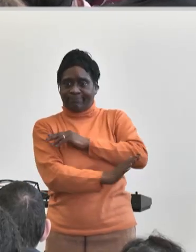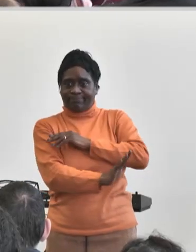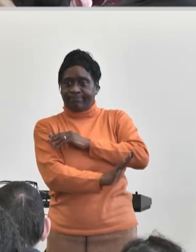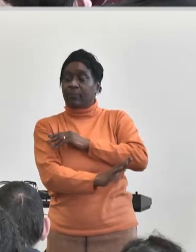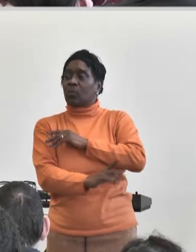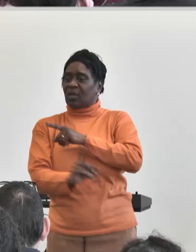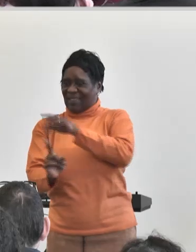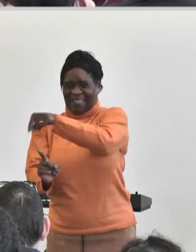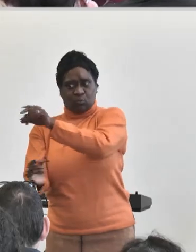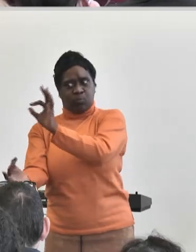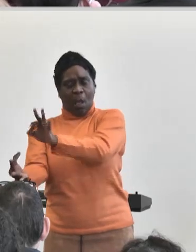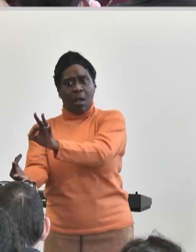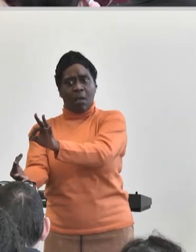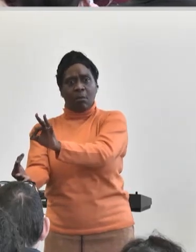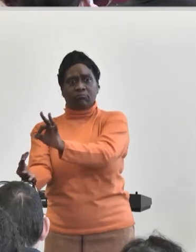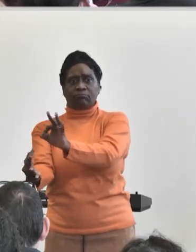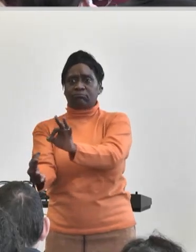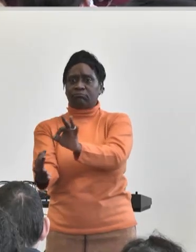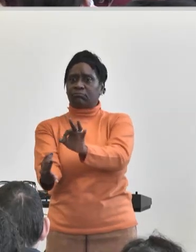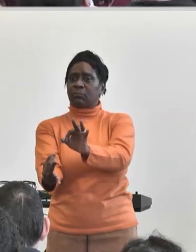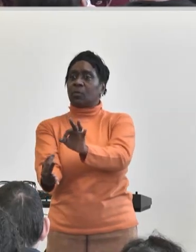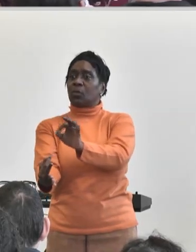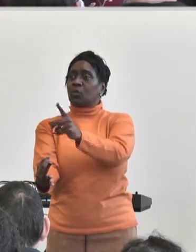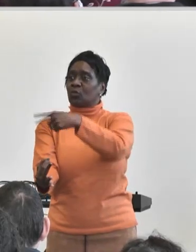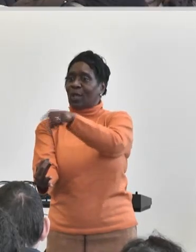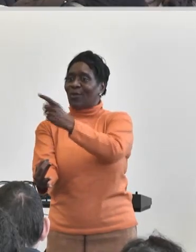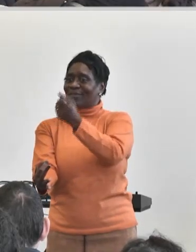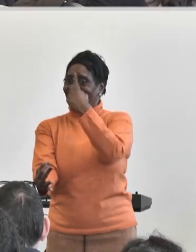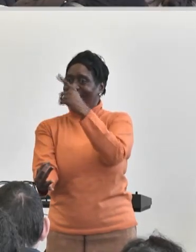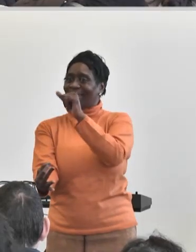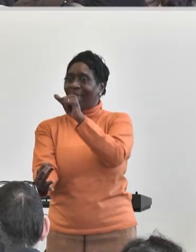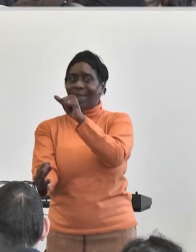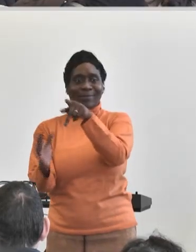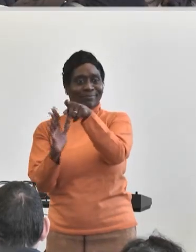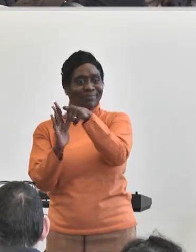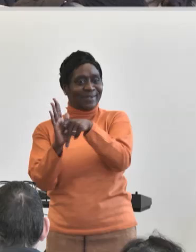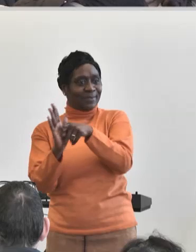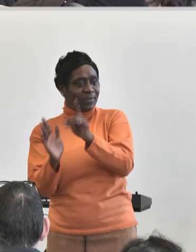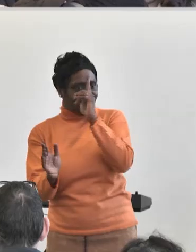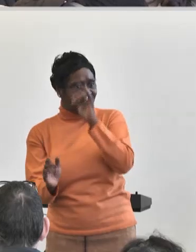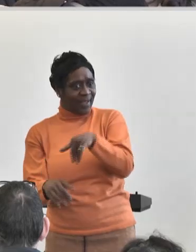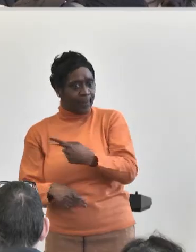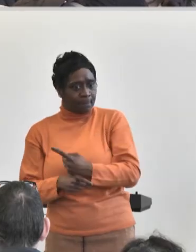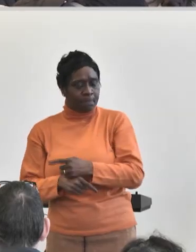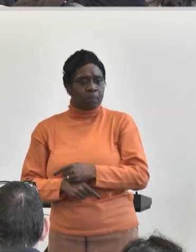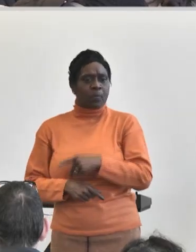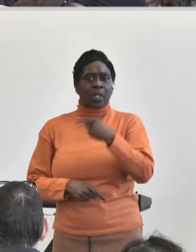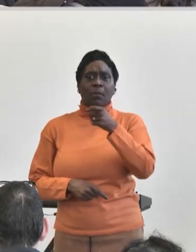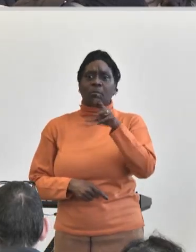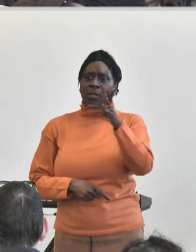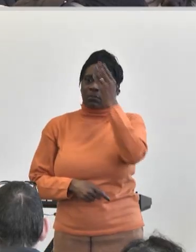para la this piedra. One's perfect. Esta es perfecta. And so they all understood that principle. Entonces, todos entendían ese principio. And Peter